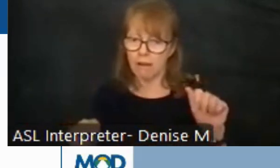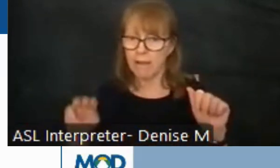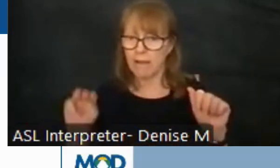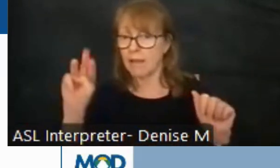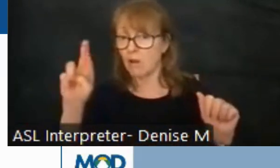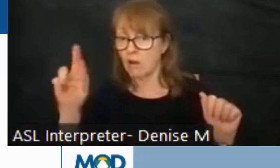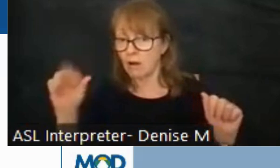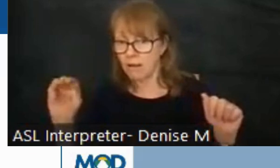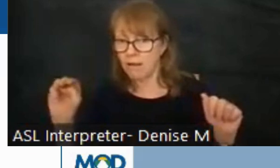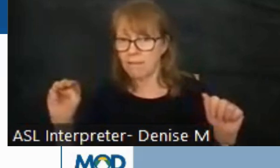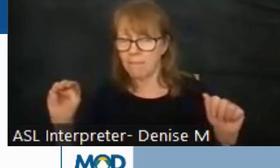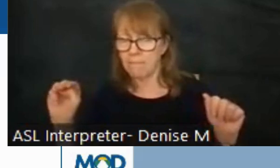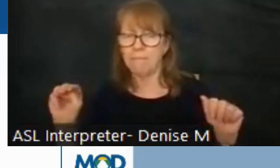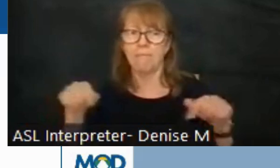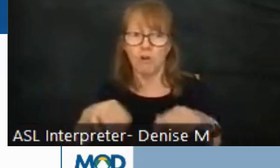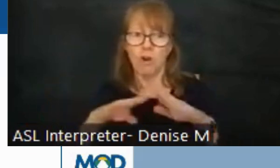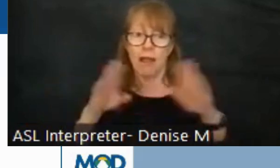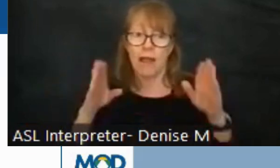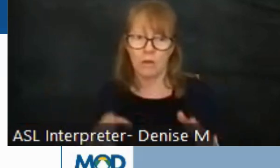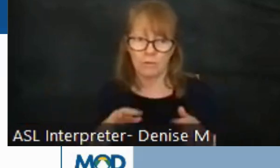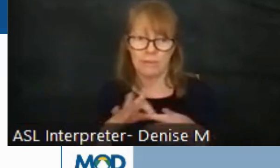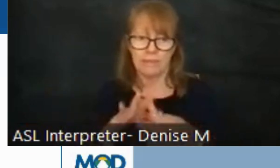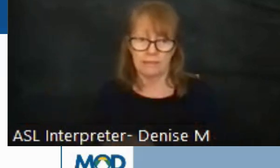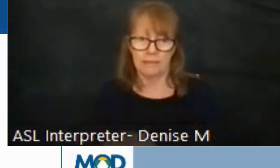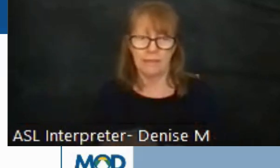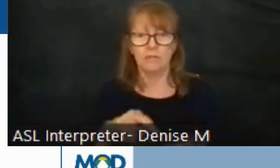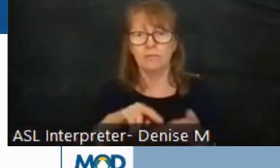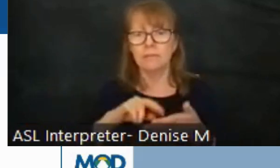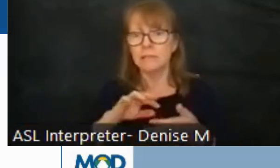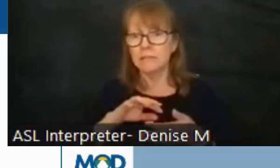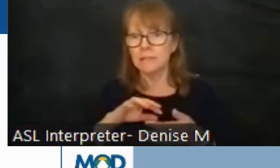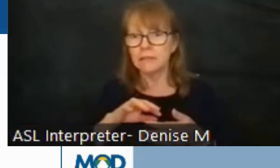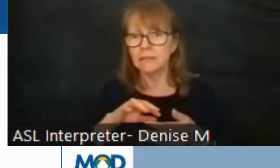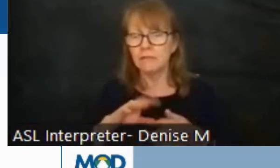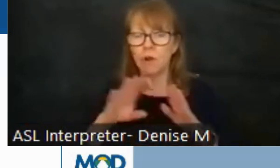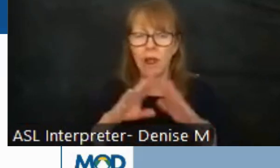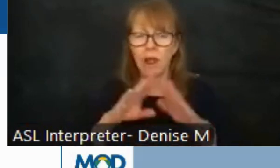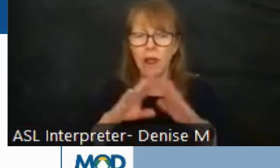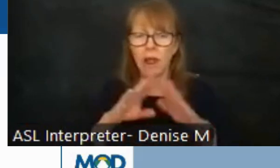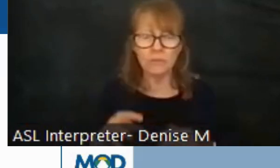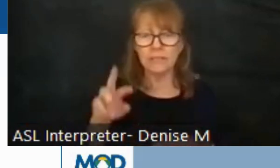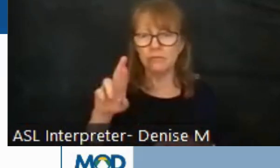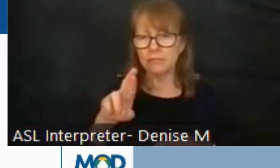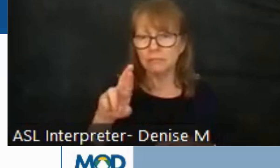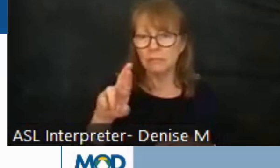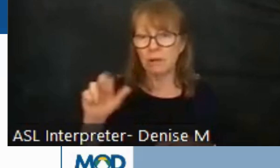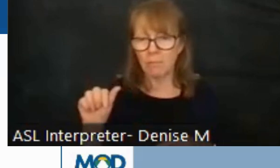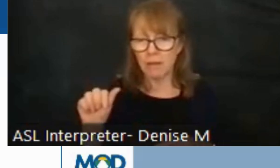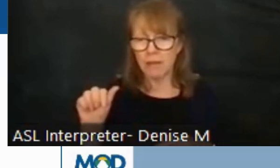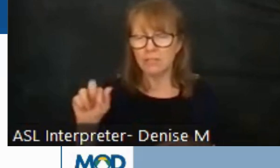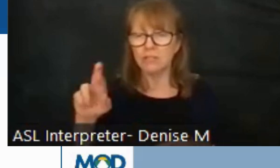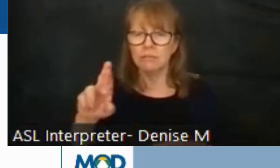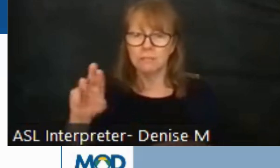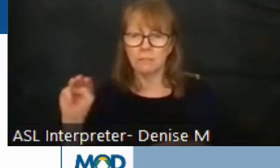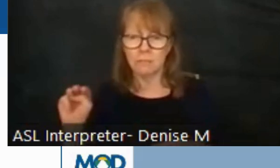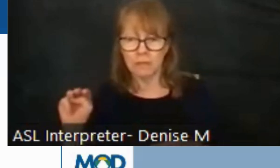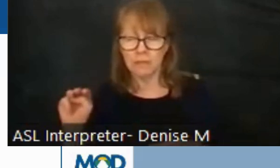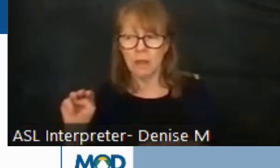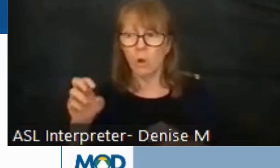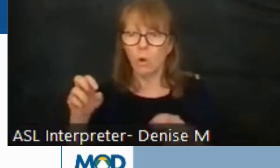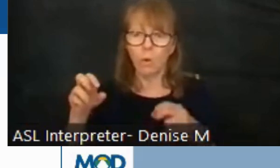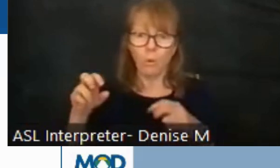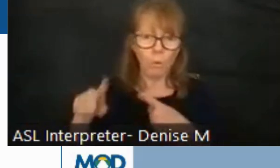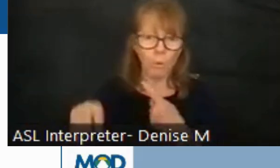provider's obligations to provide a reasonable accommodation and reasonable modification, and when they're allowed to deny a